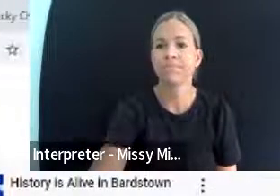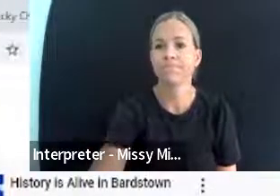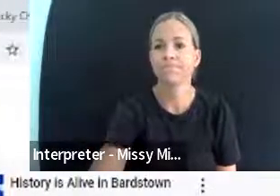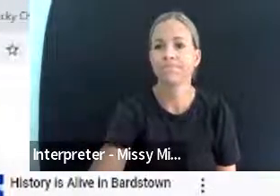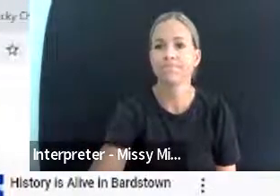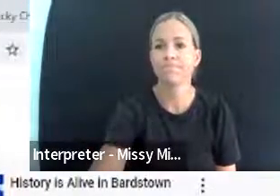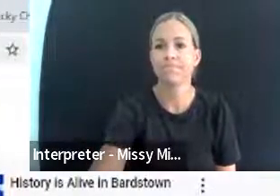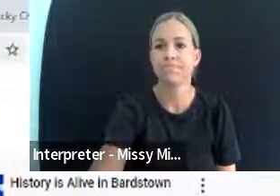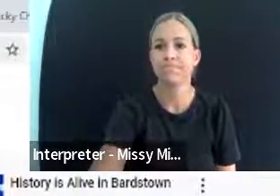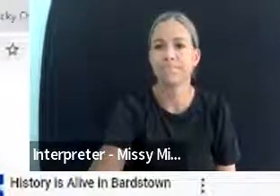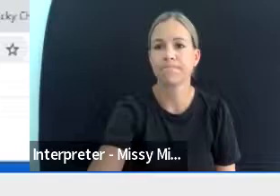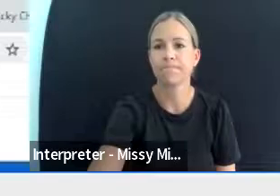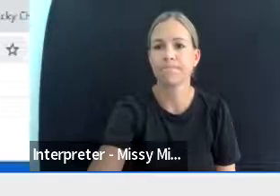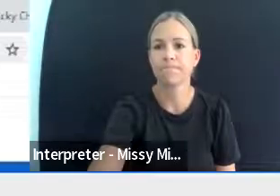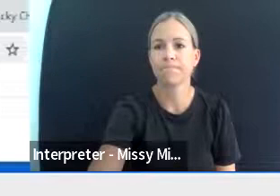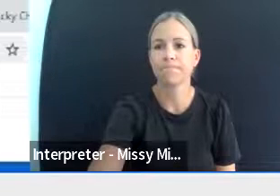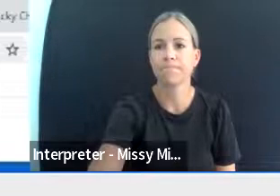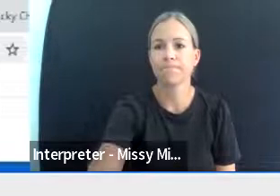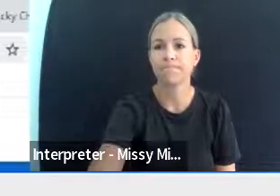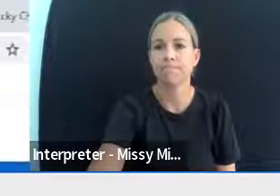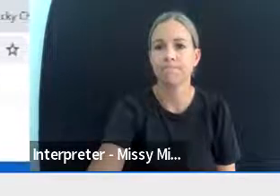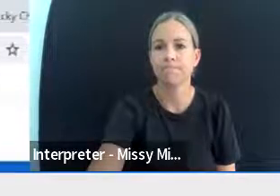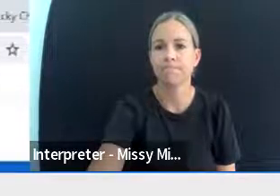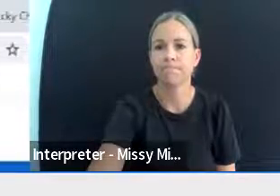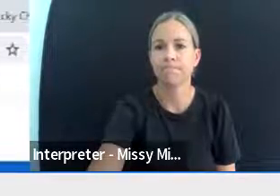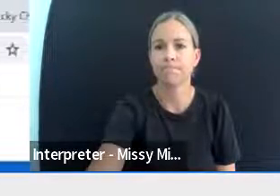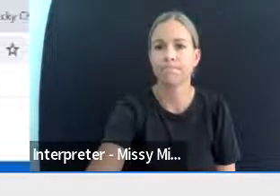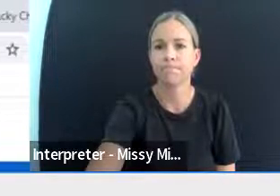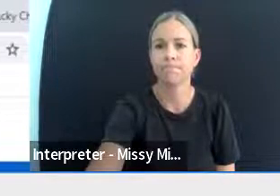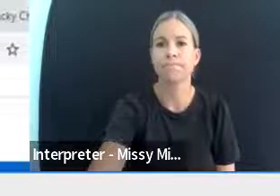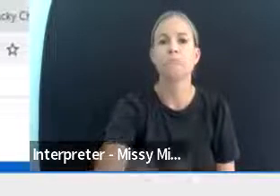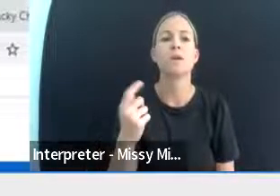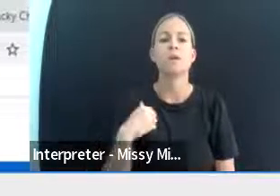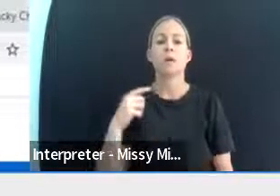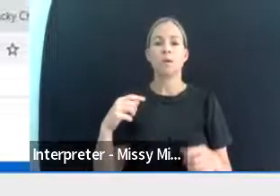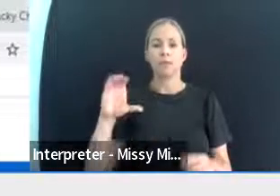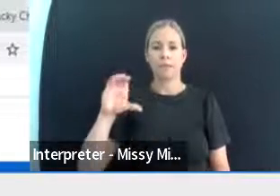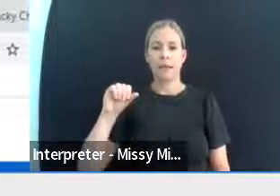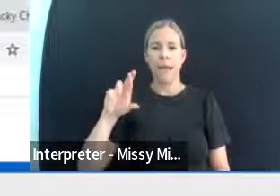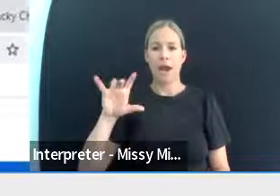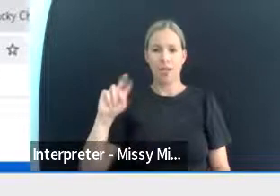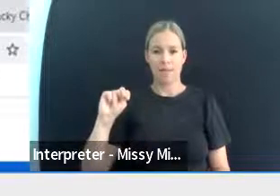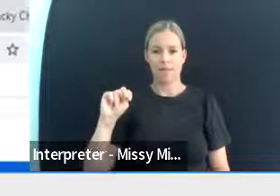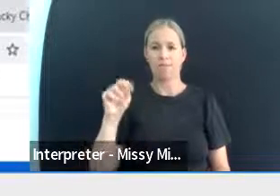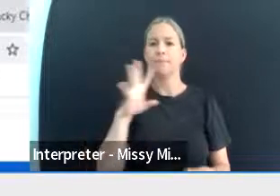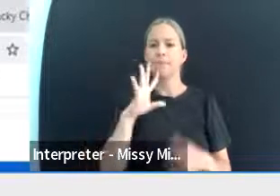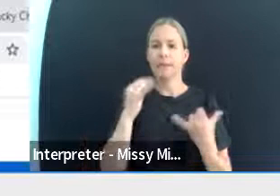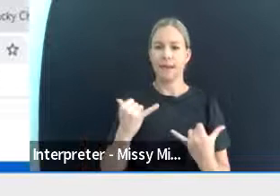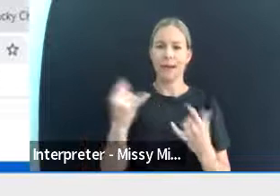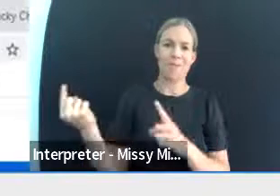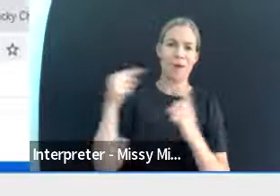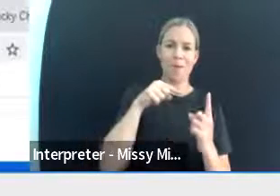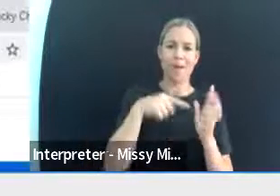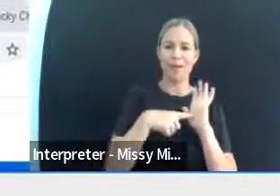So I'm going to go back to DB 101. Again, this is Carolyn, and I'm going to encourage you to do the same, either on